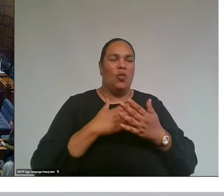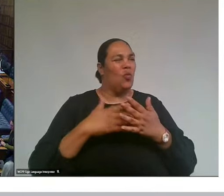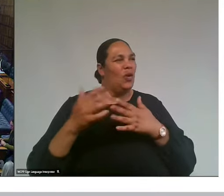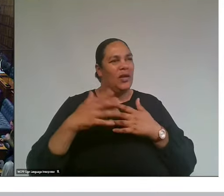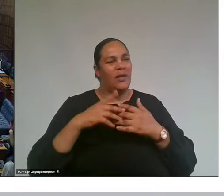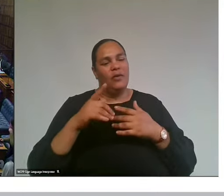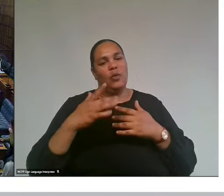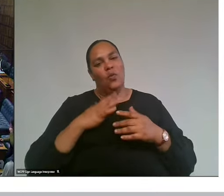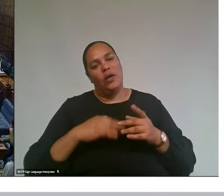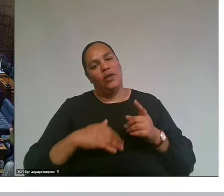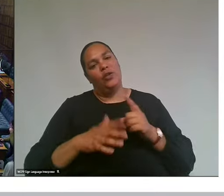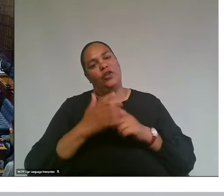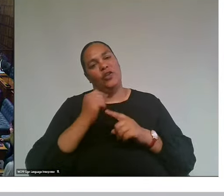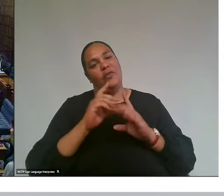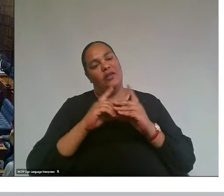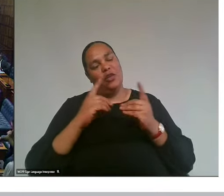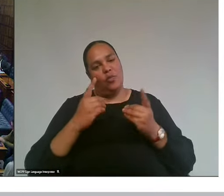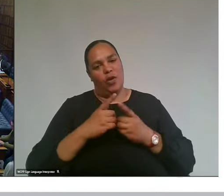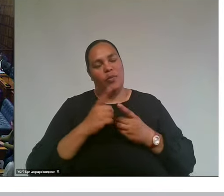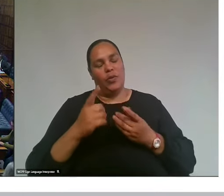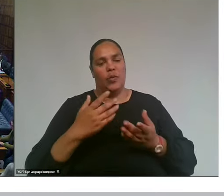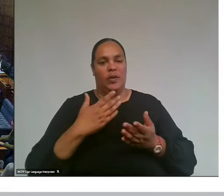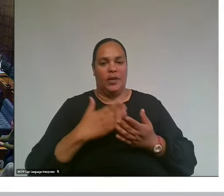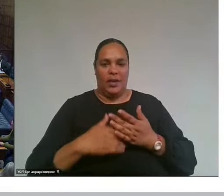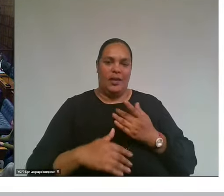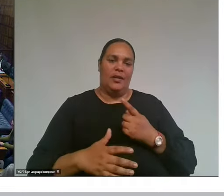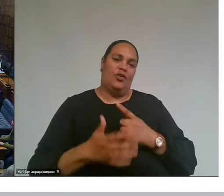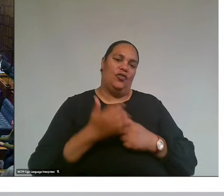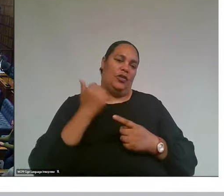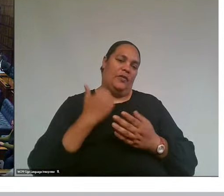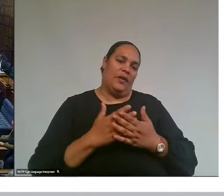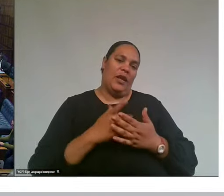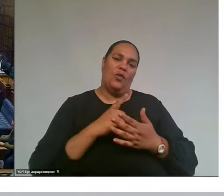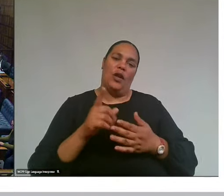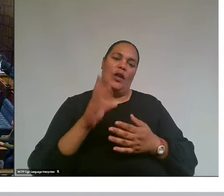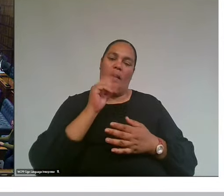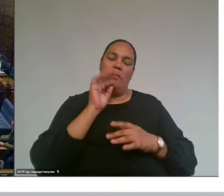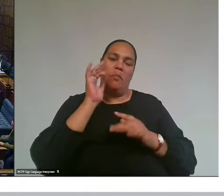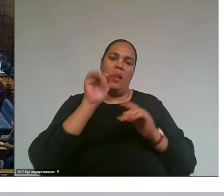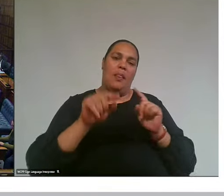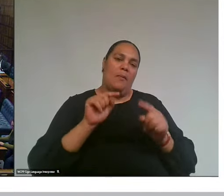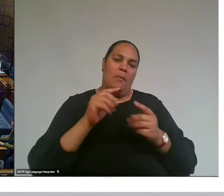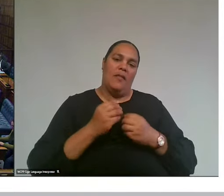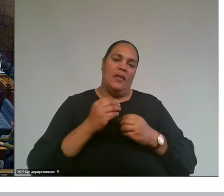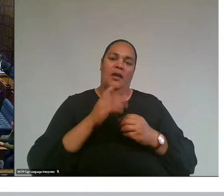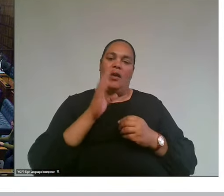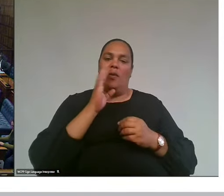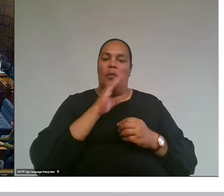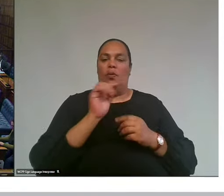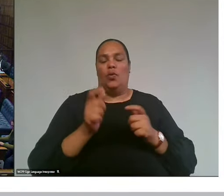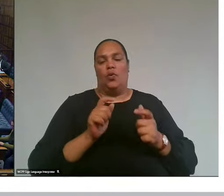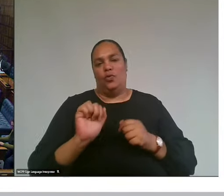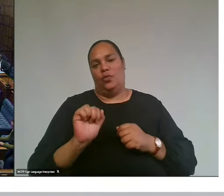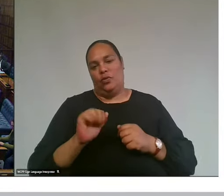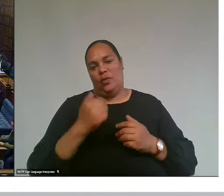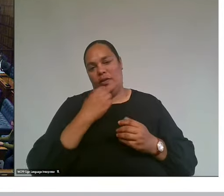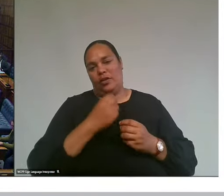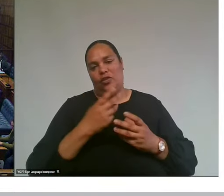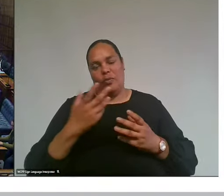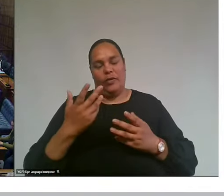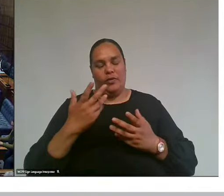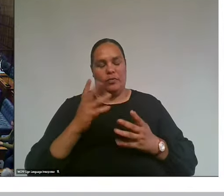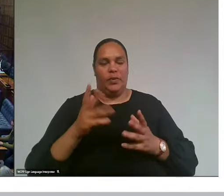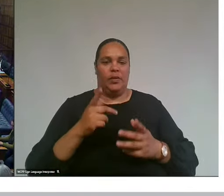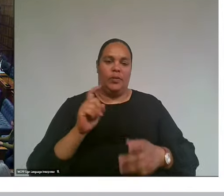achieve as a department you are able to achieve so that you are not blamed for things that is out of your control thank you very much those are